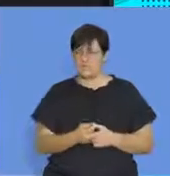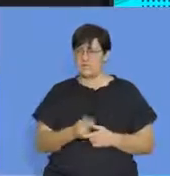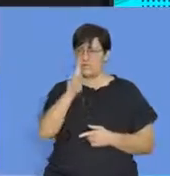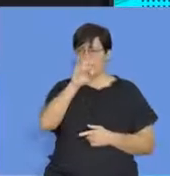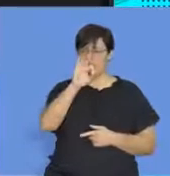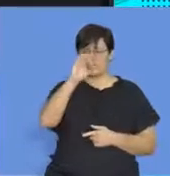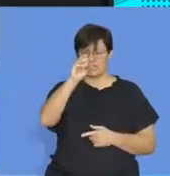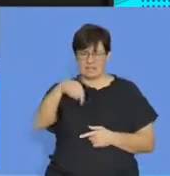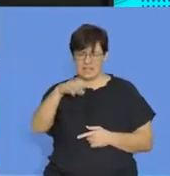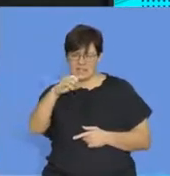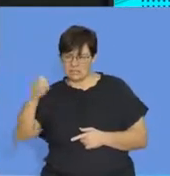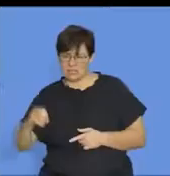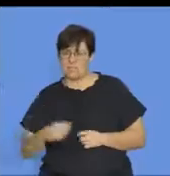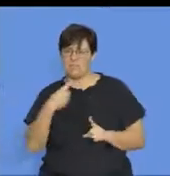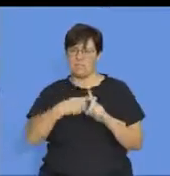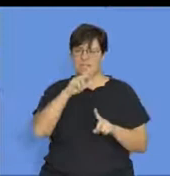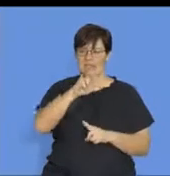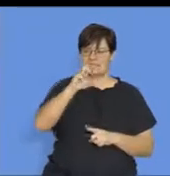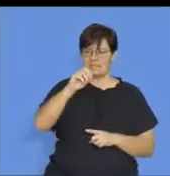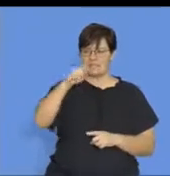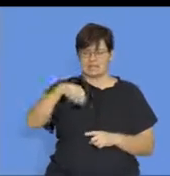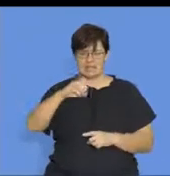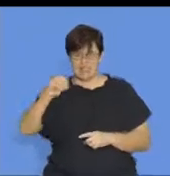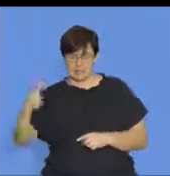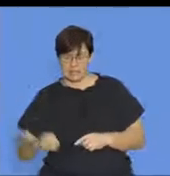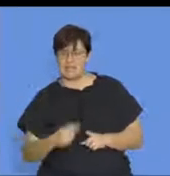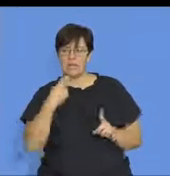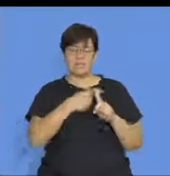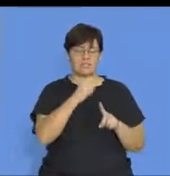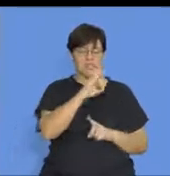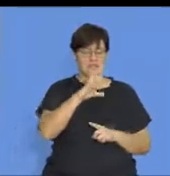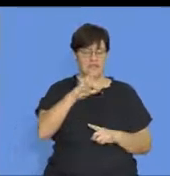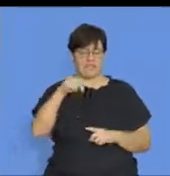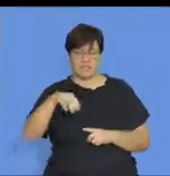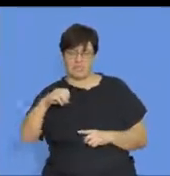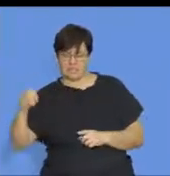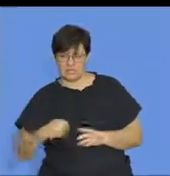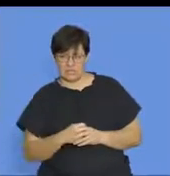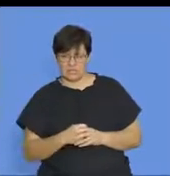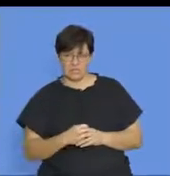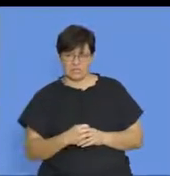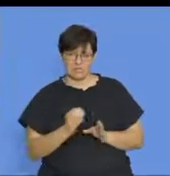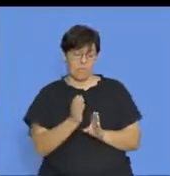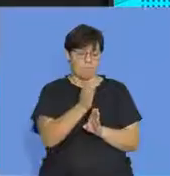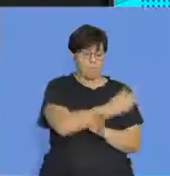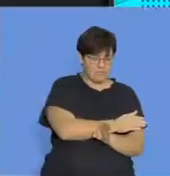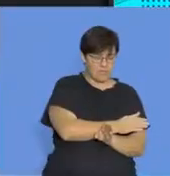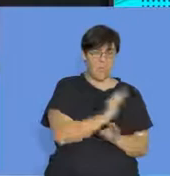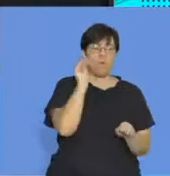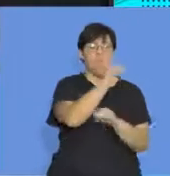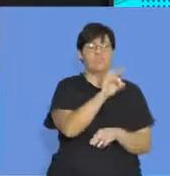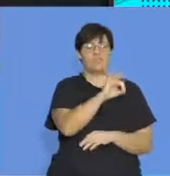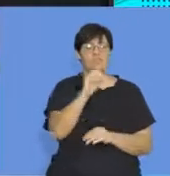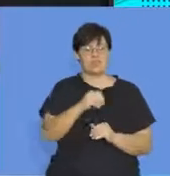given versus, right, she overtook 30,000 in the previous year. She